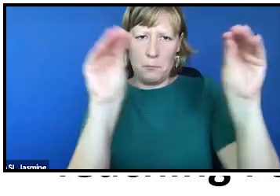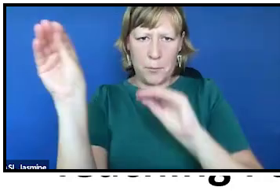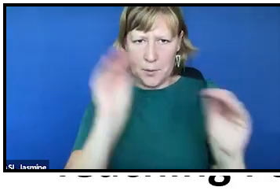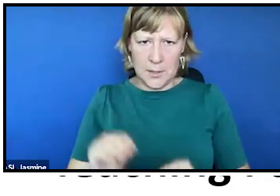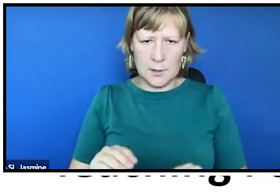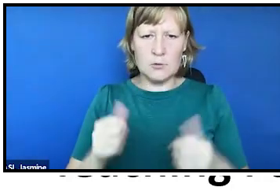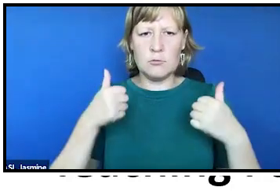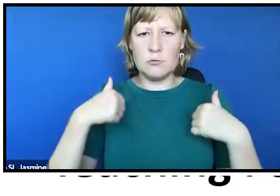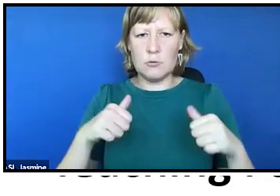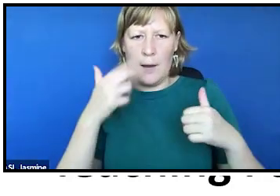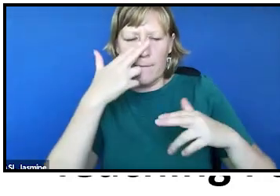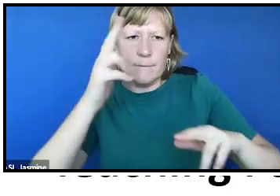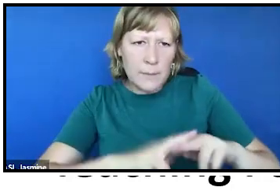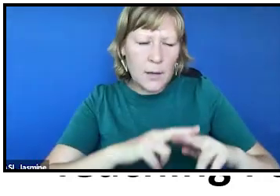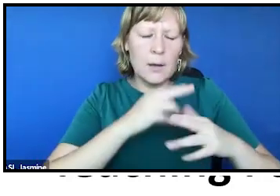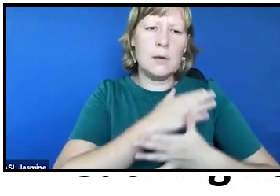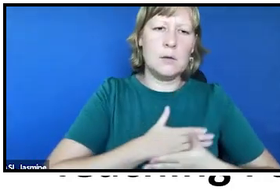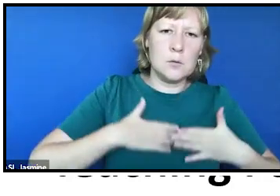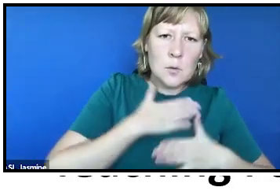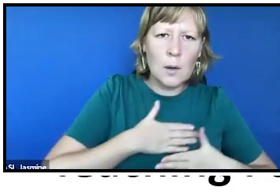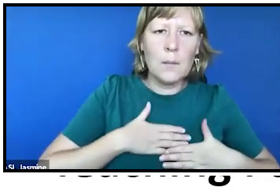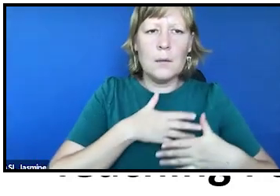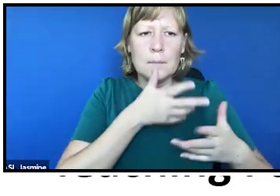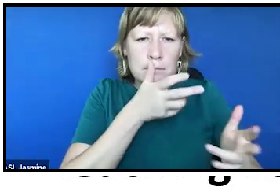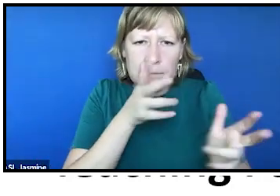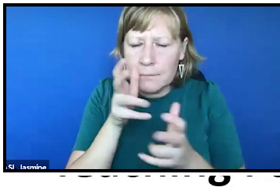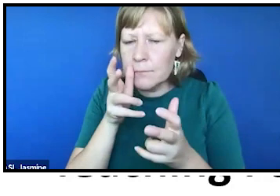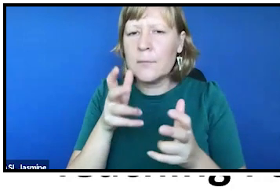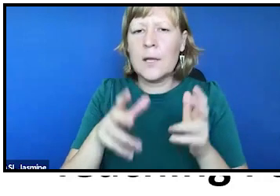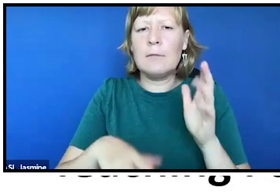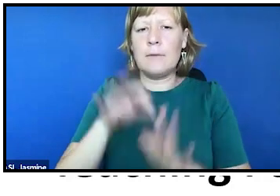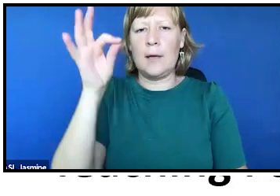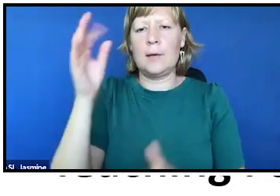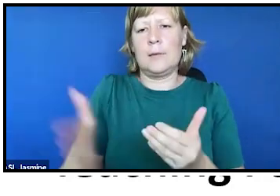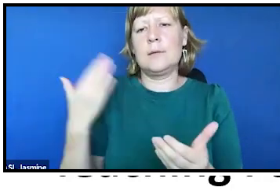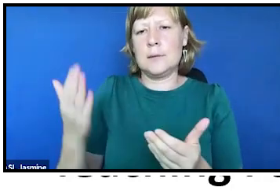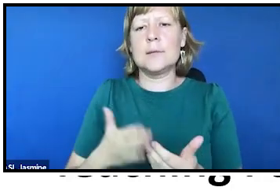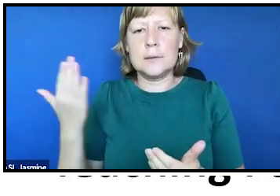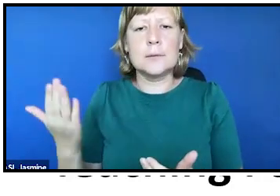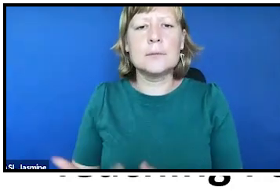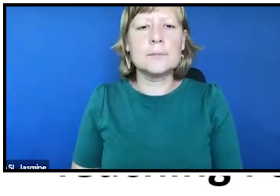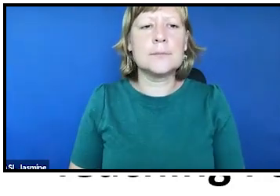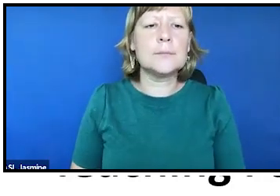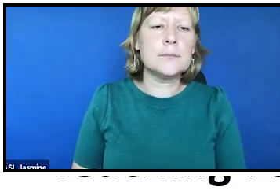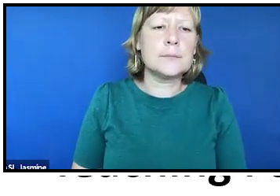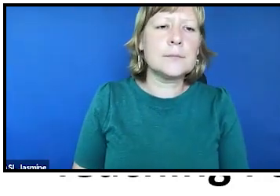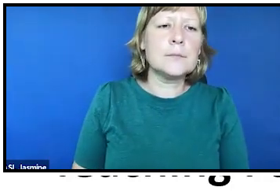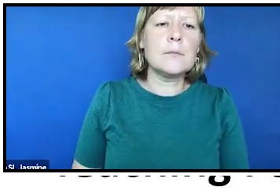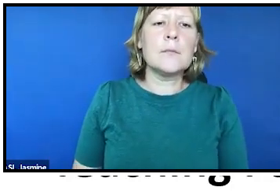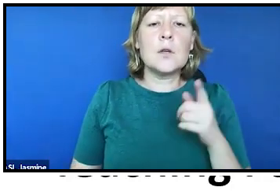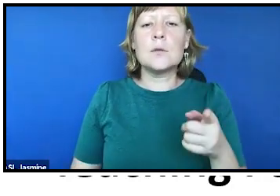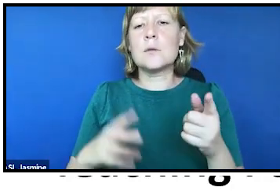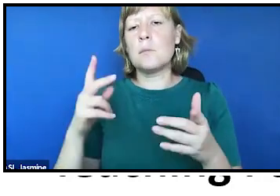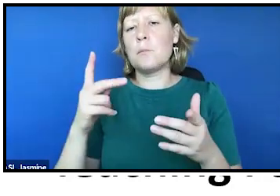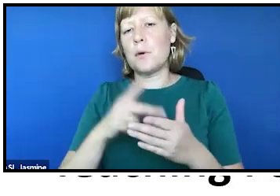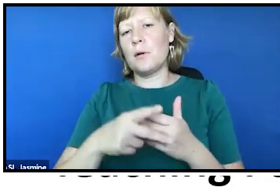and easy to understand. So you'll see on this slide is a schedule of our program for the year.